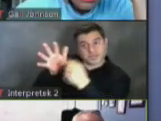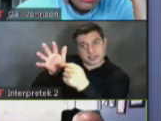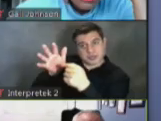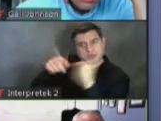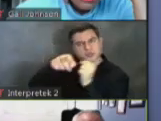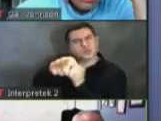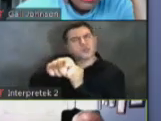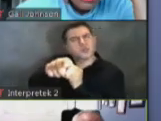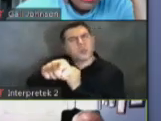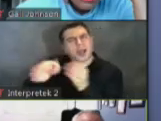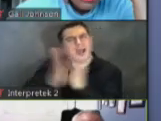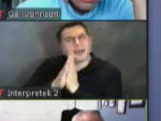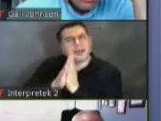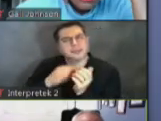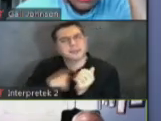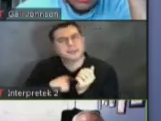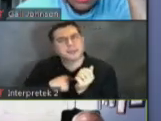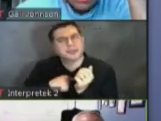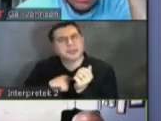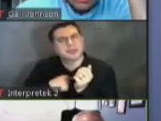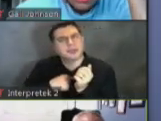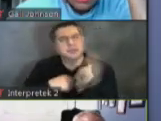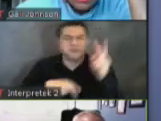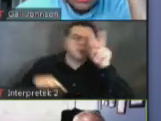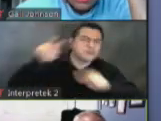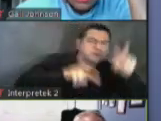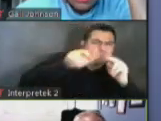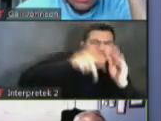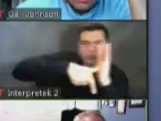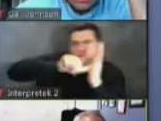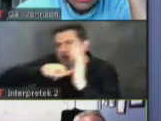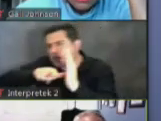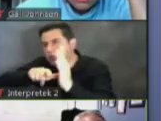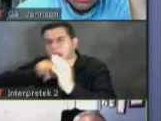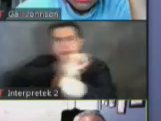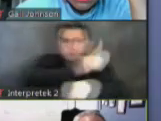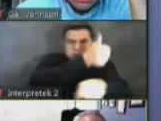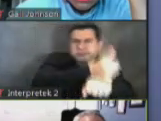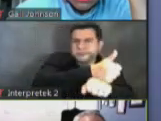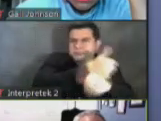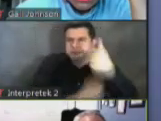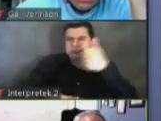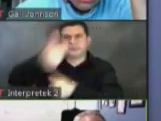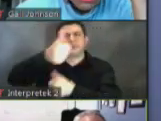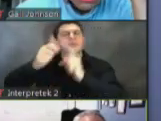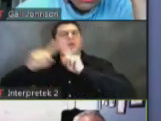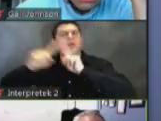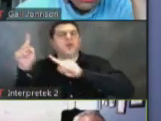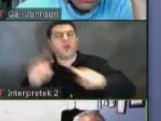and implement a executive order similar to that of Hillsborough